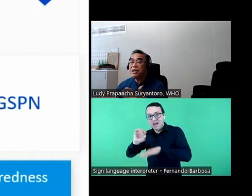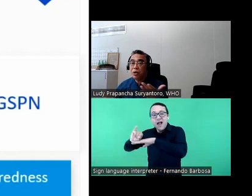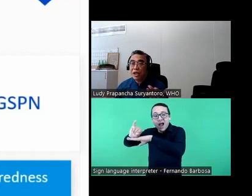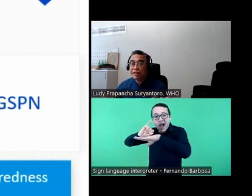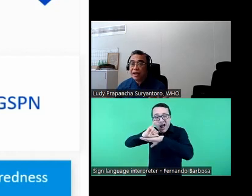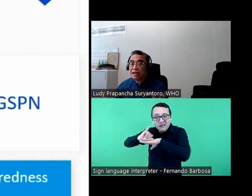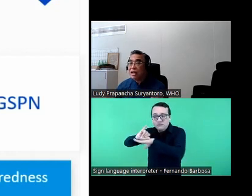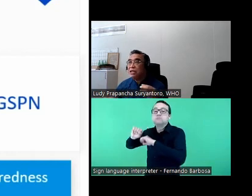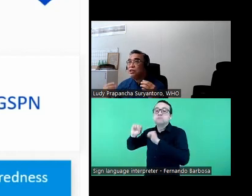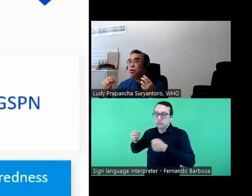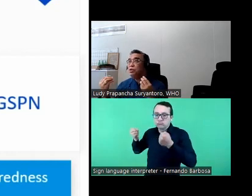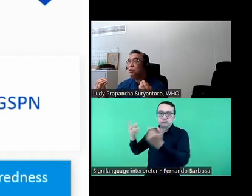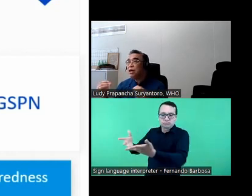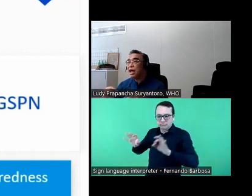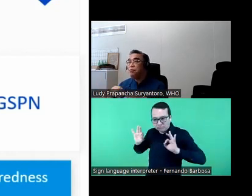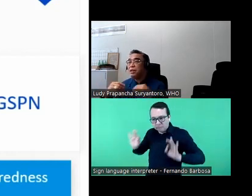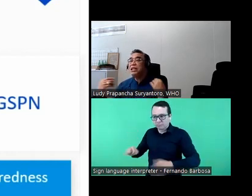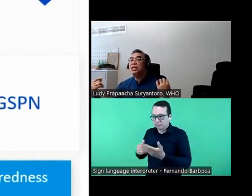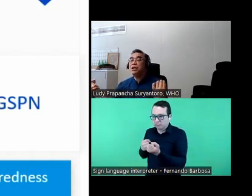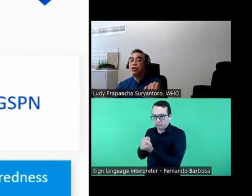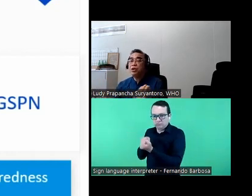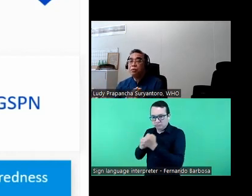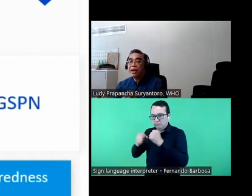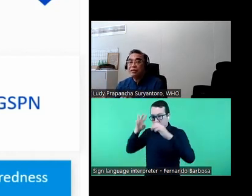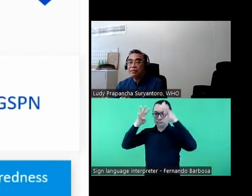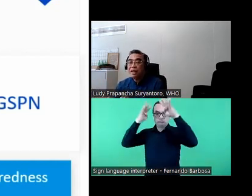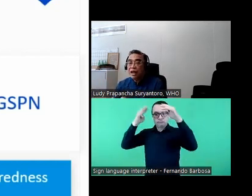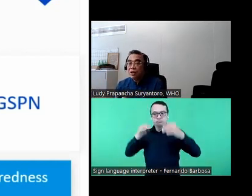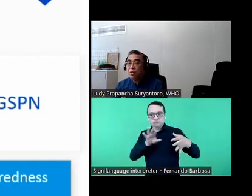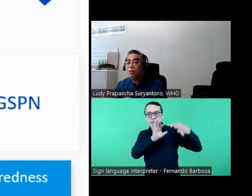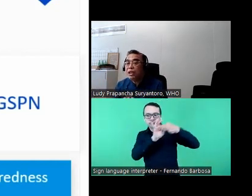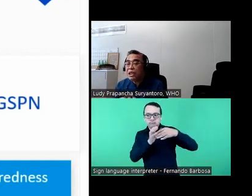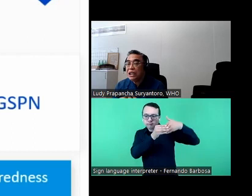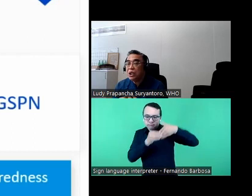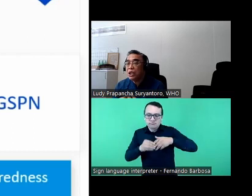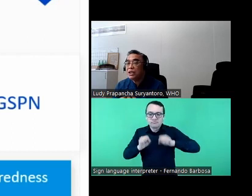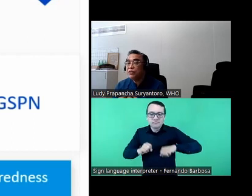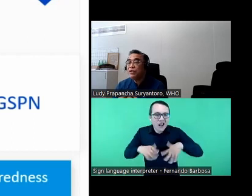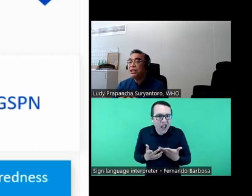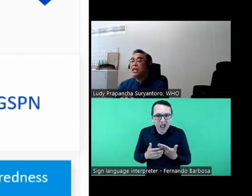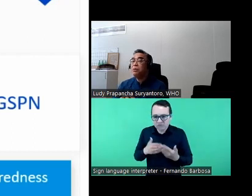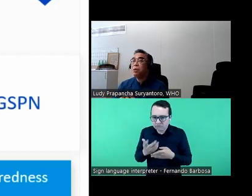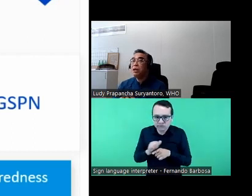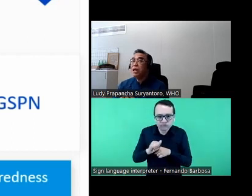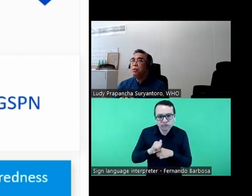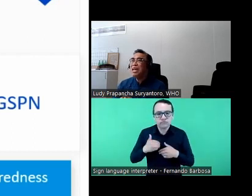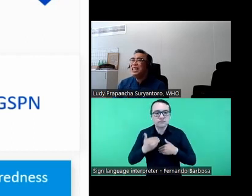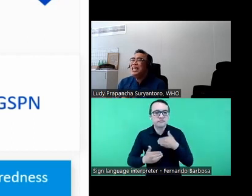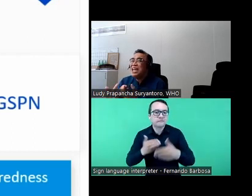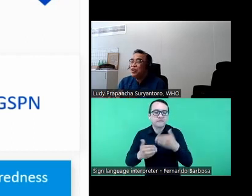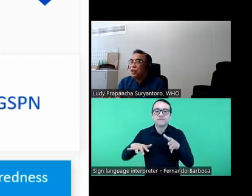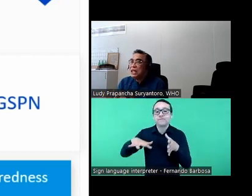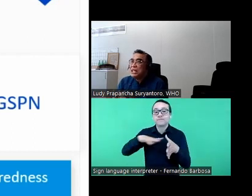inspire Timor-Leste. This would require building a community of practice, and hopefully in the context of city network, we